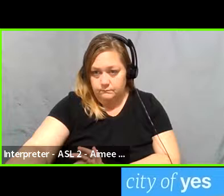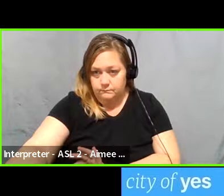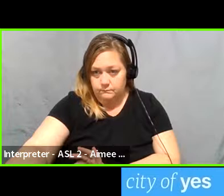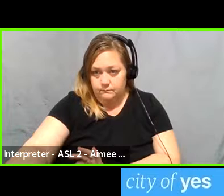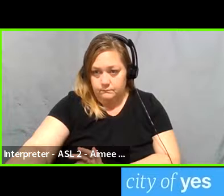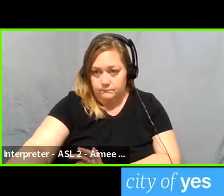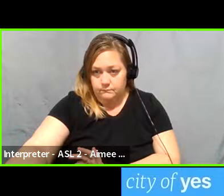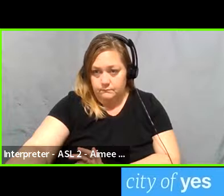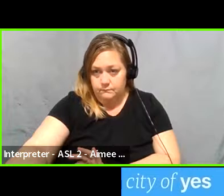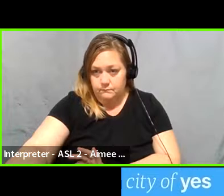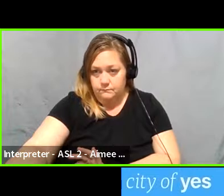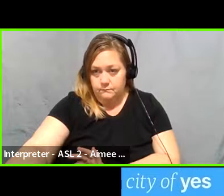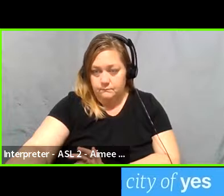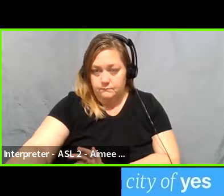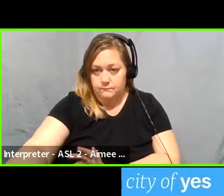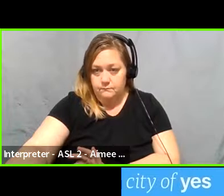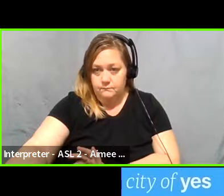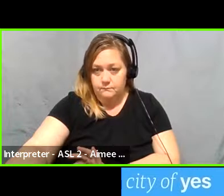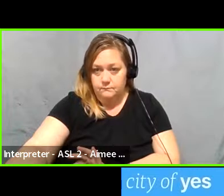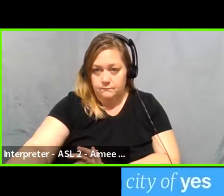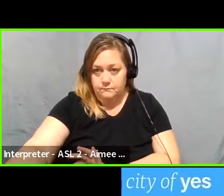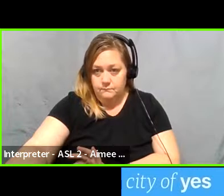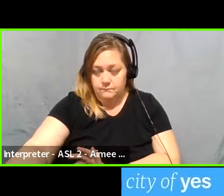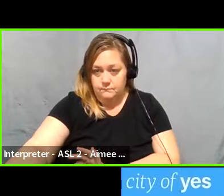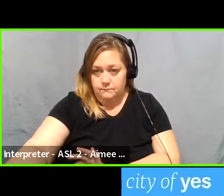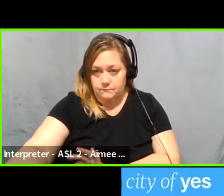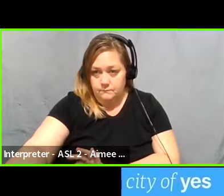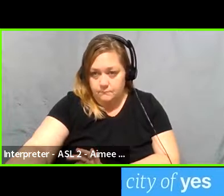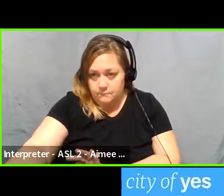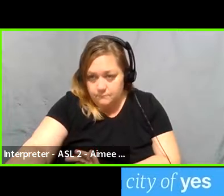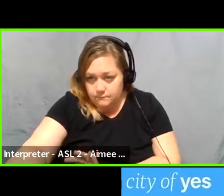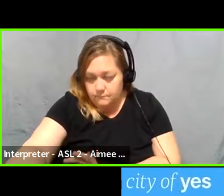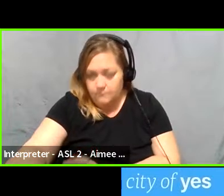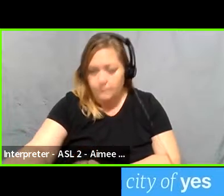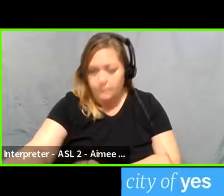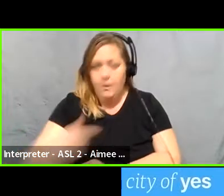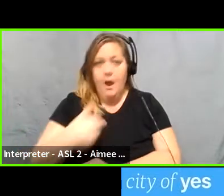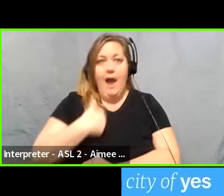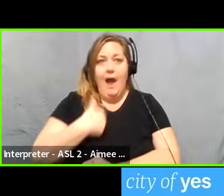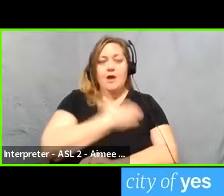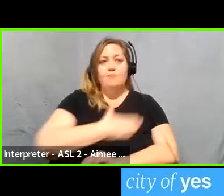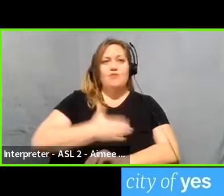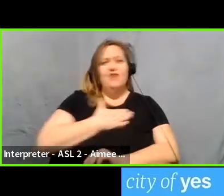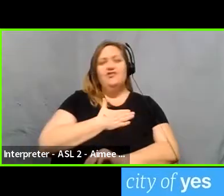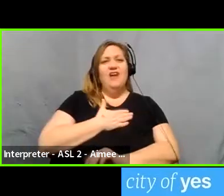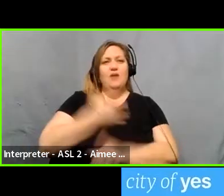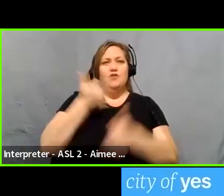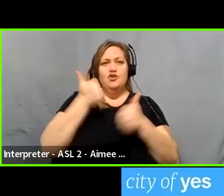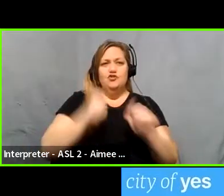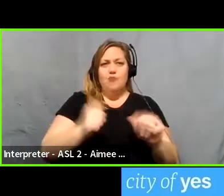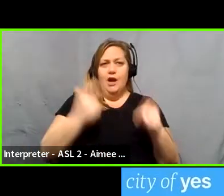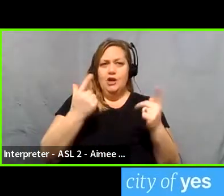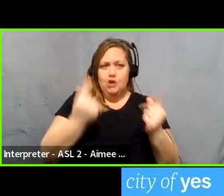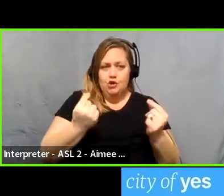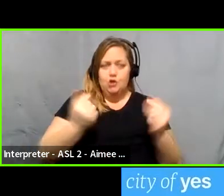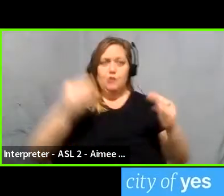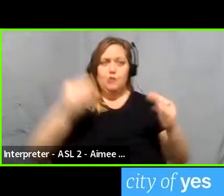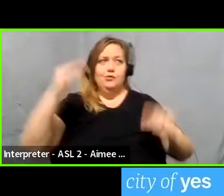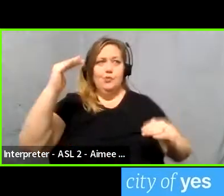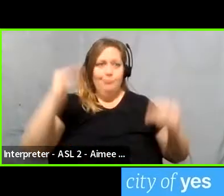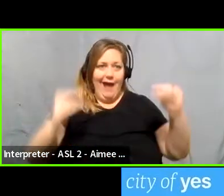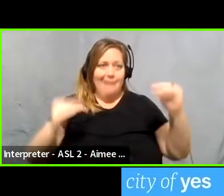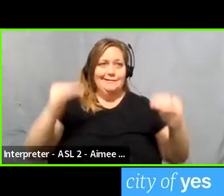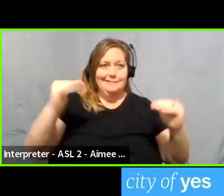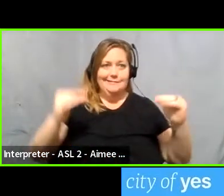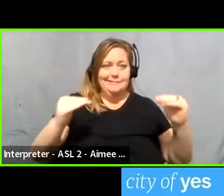Um, look, uh, I appreciate what you're trying to do as far as, you know, balance the equation. Um,